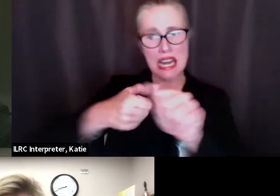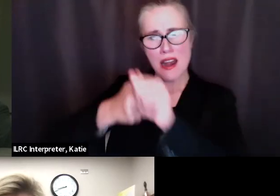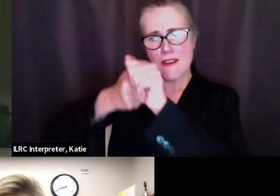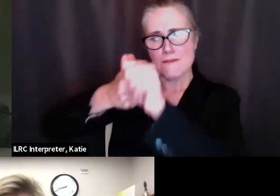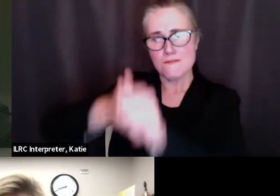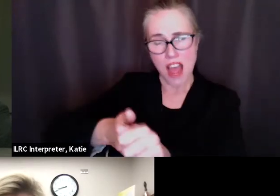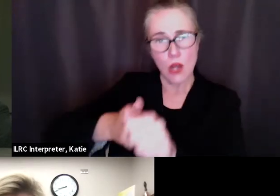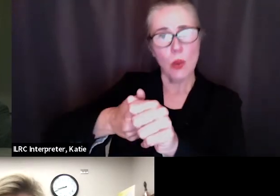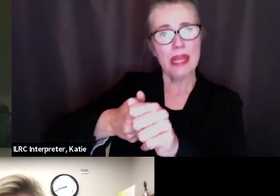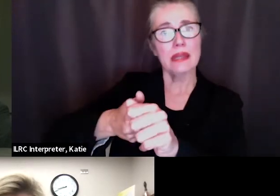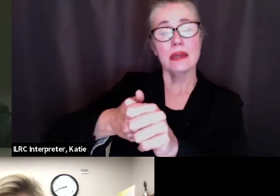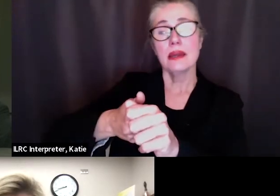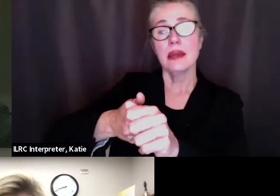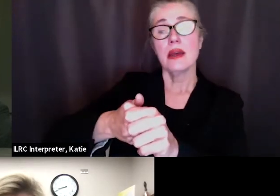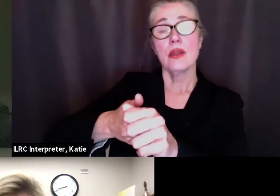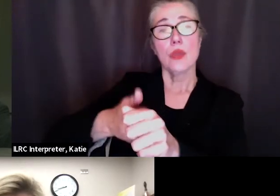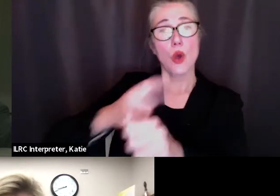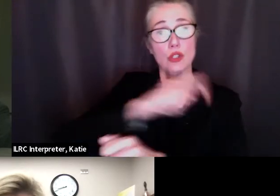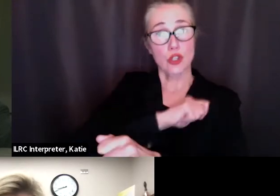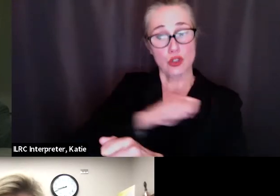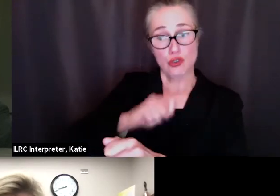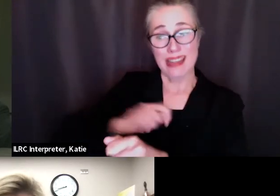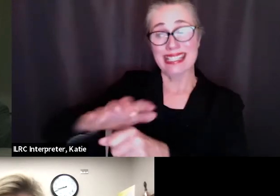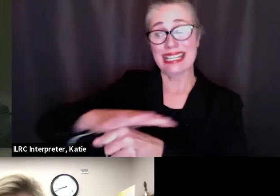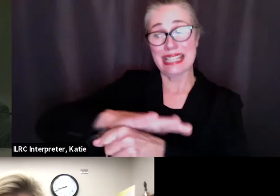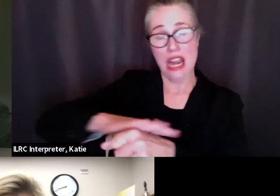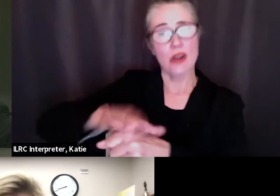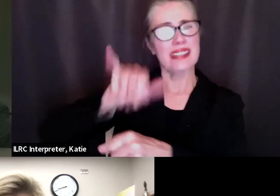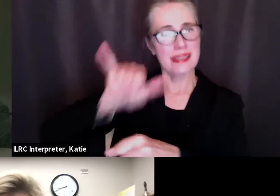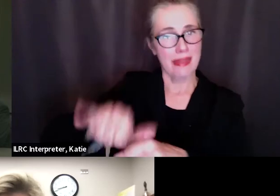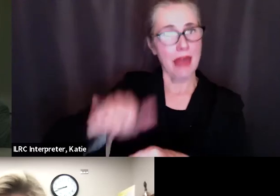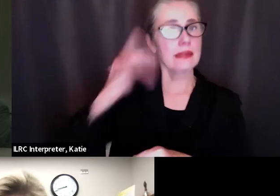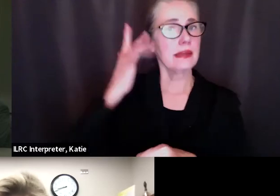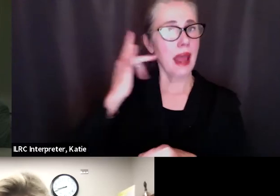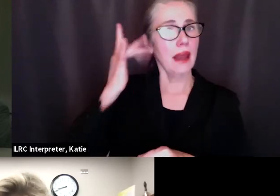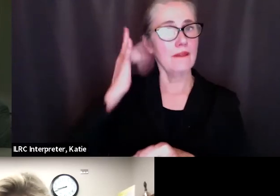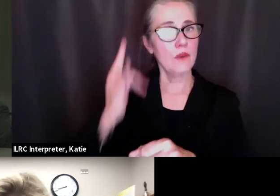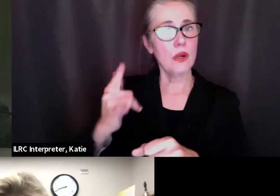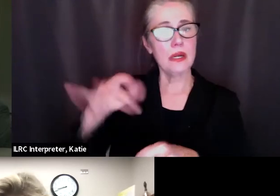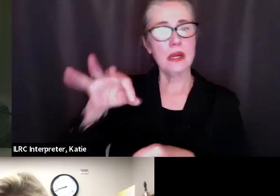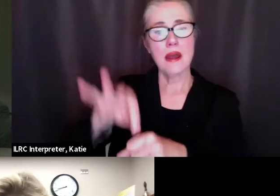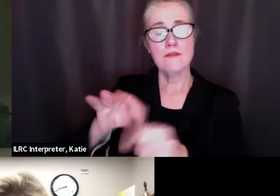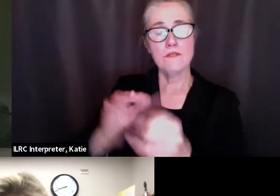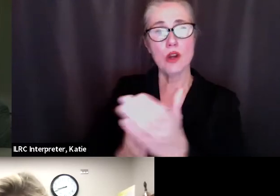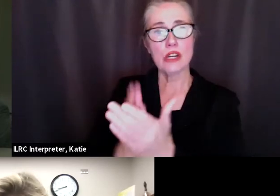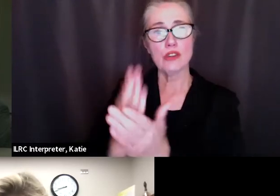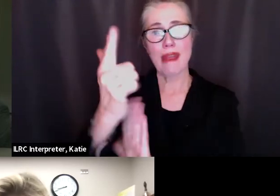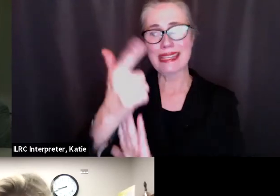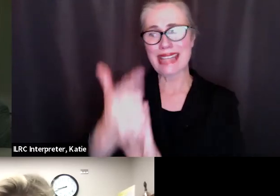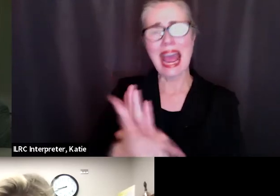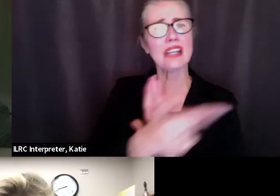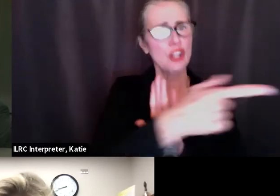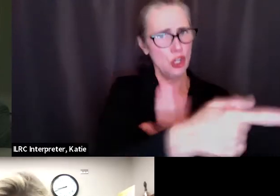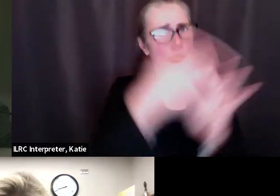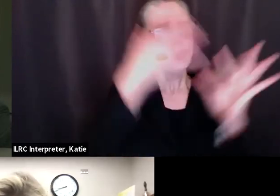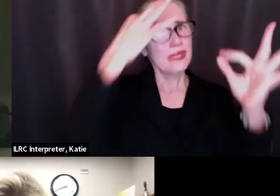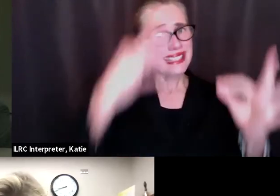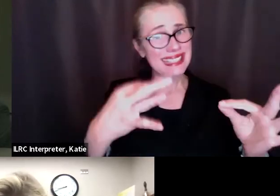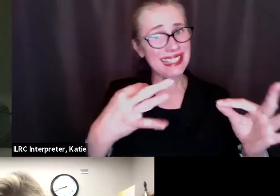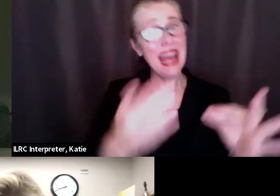areas was the california voting rights act and you're following that process